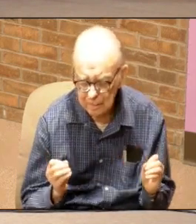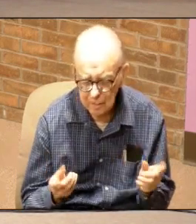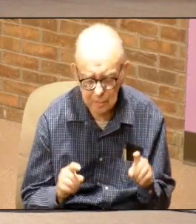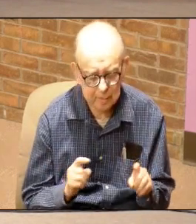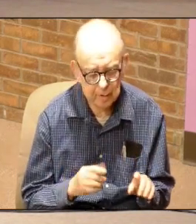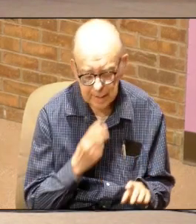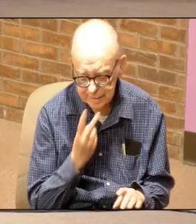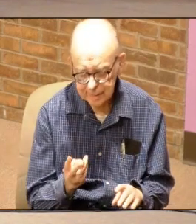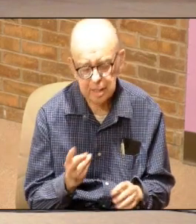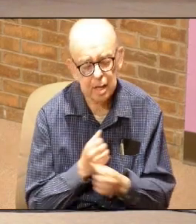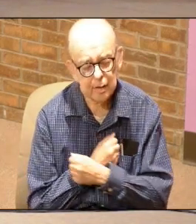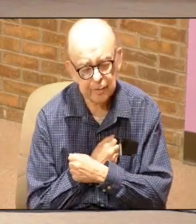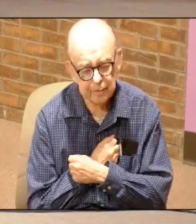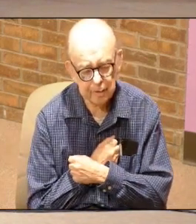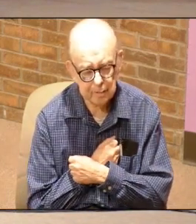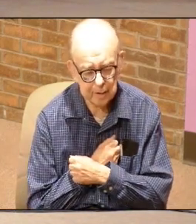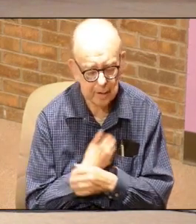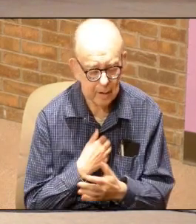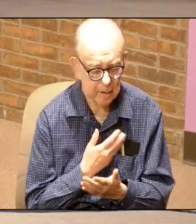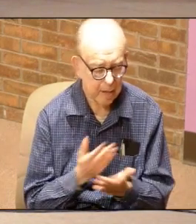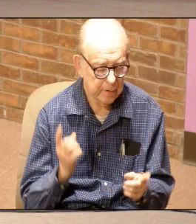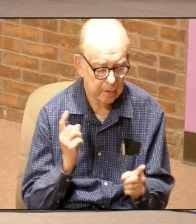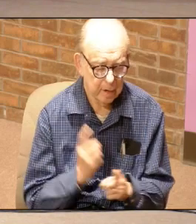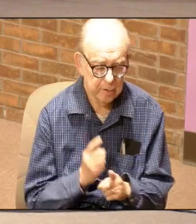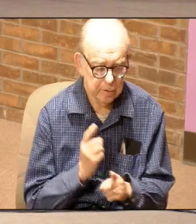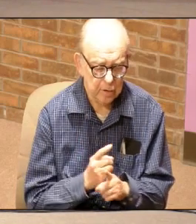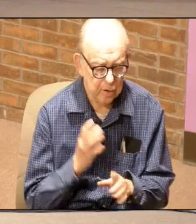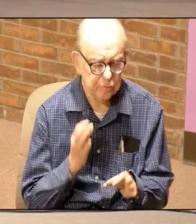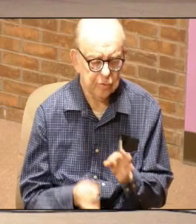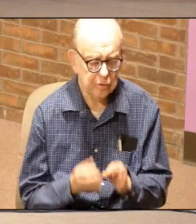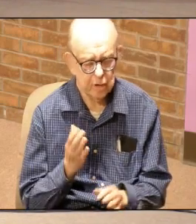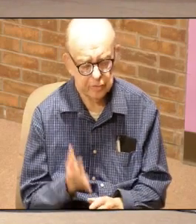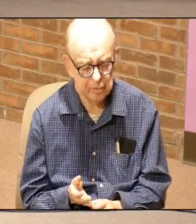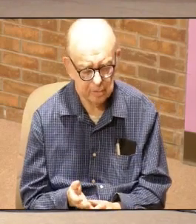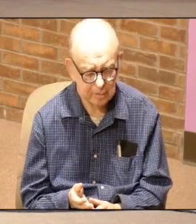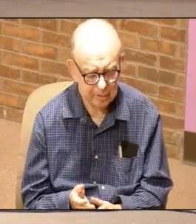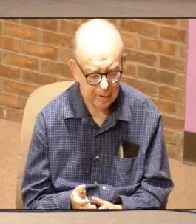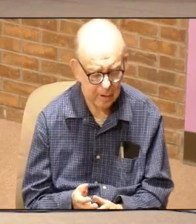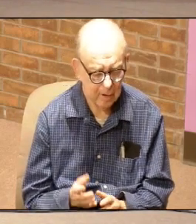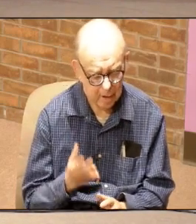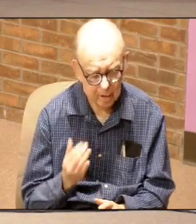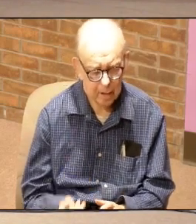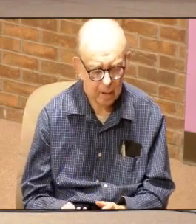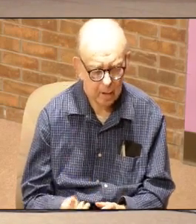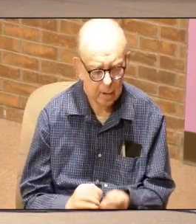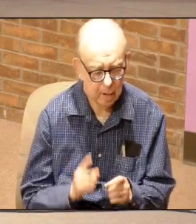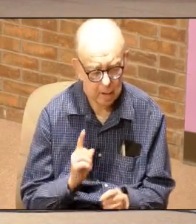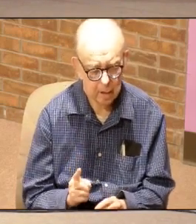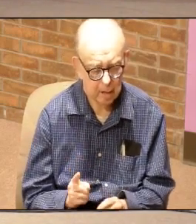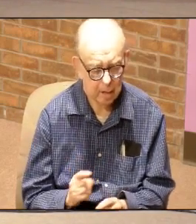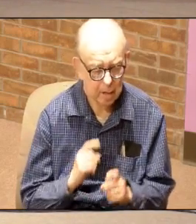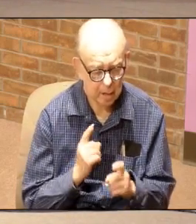And when I don't see any love, I have every right to judge you as such, because